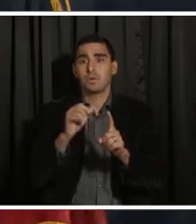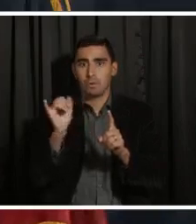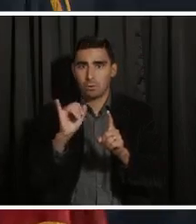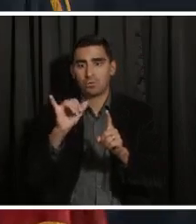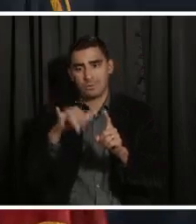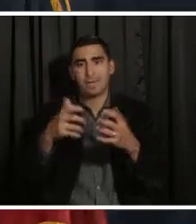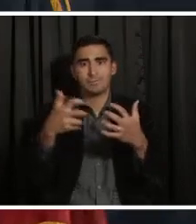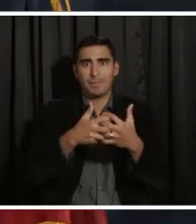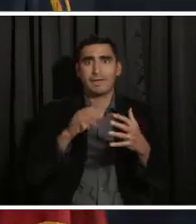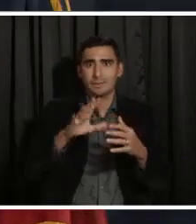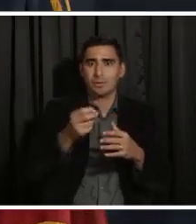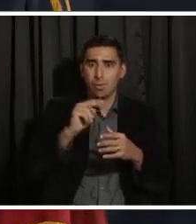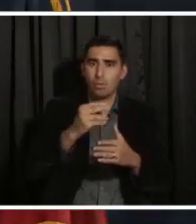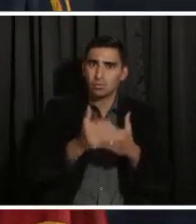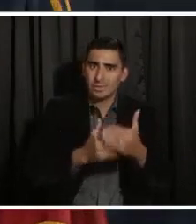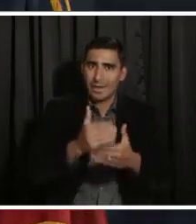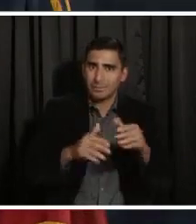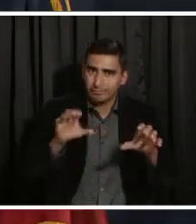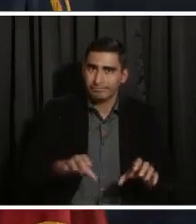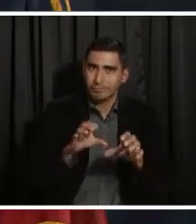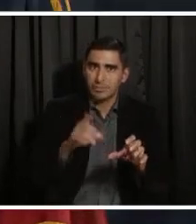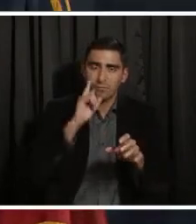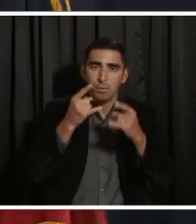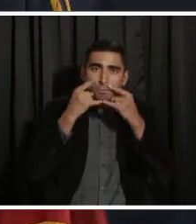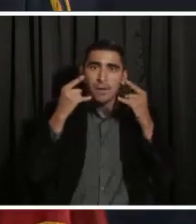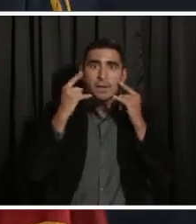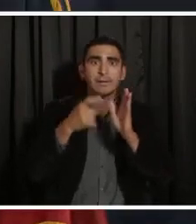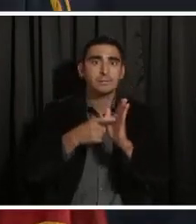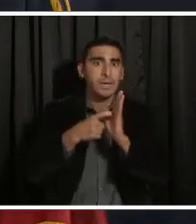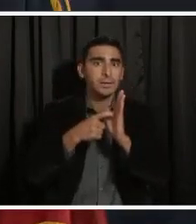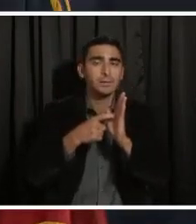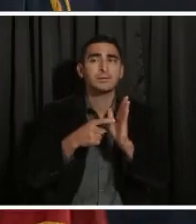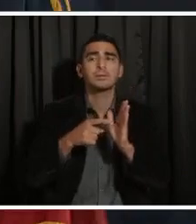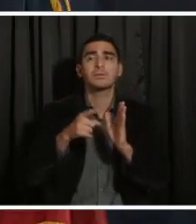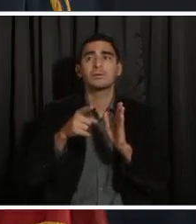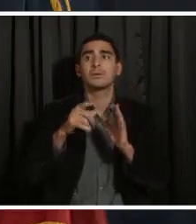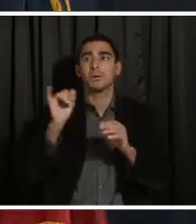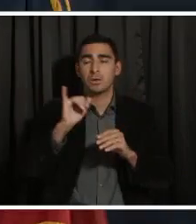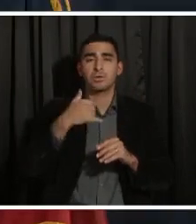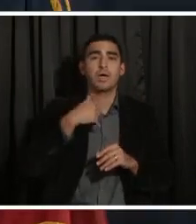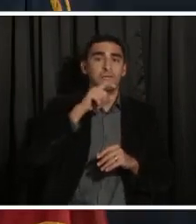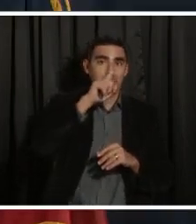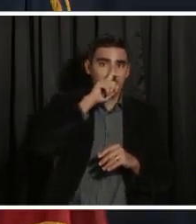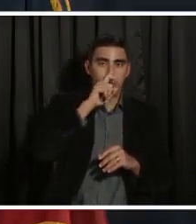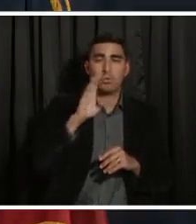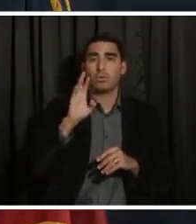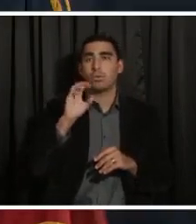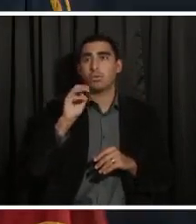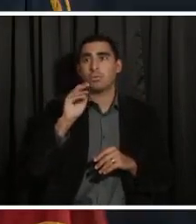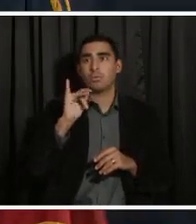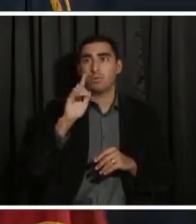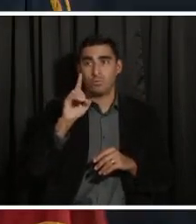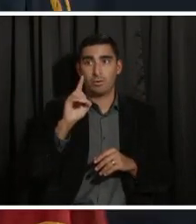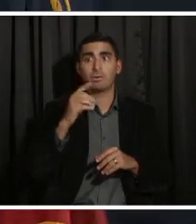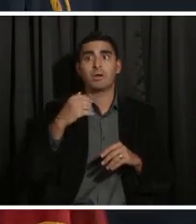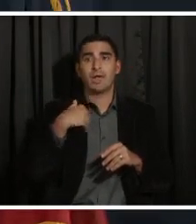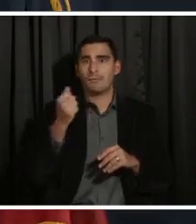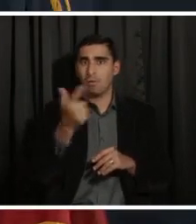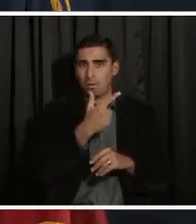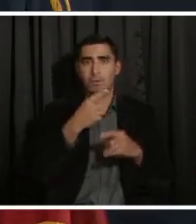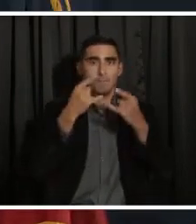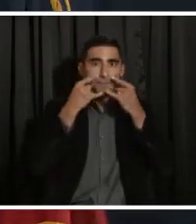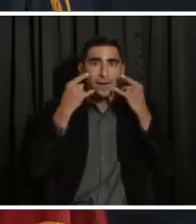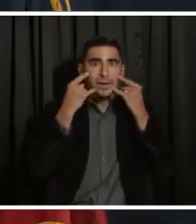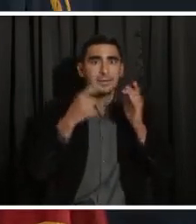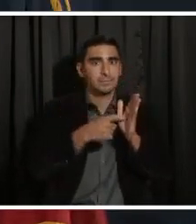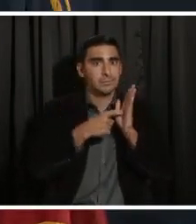taken locally around mask wearing. Although you've seen other highly vaccinated counties like Eagle and Broomfield that don't have mask wearing also have low rates